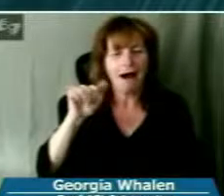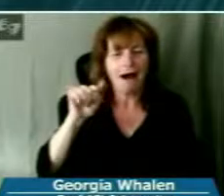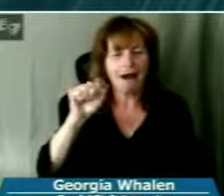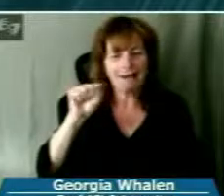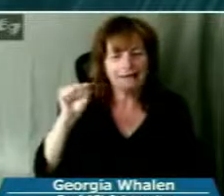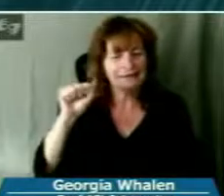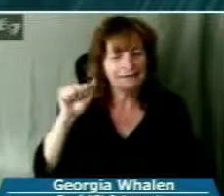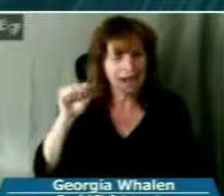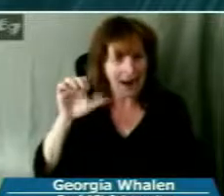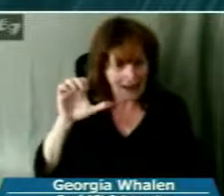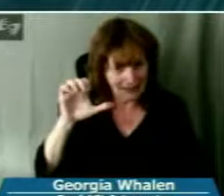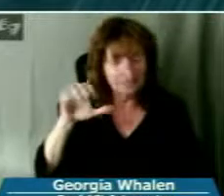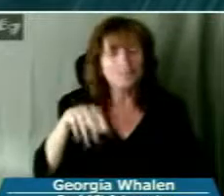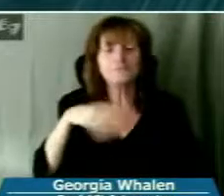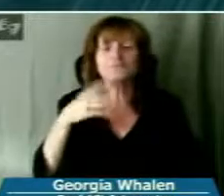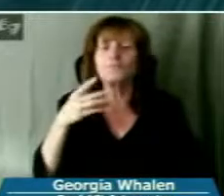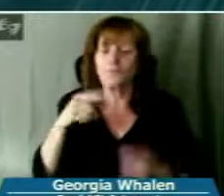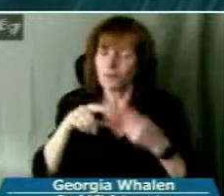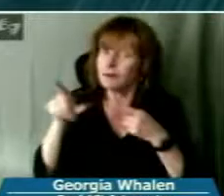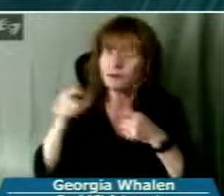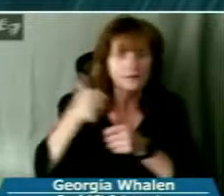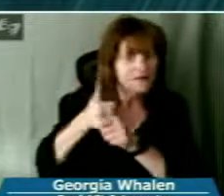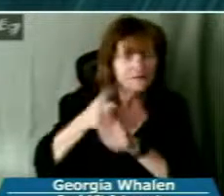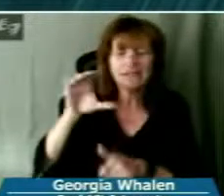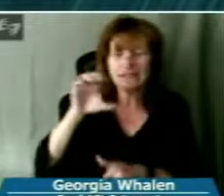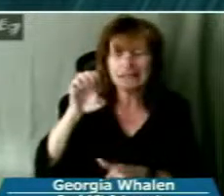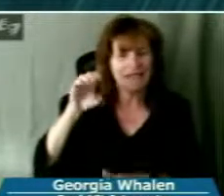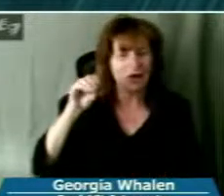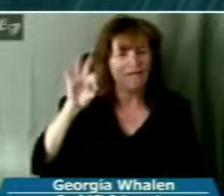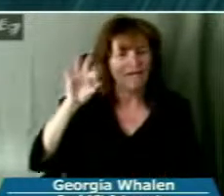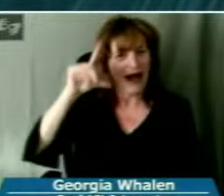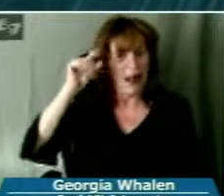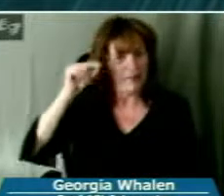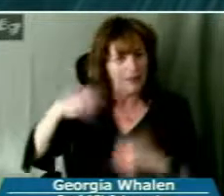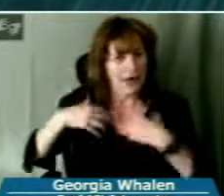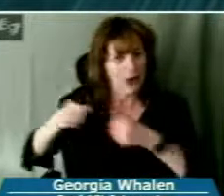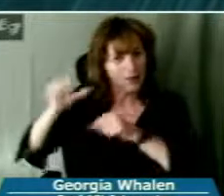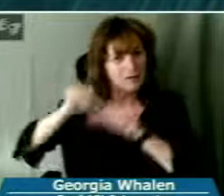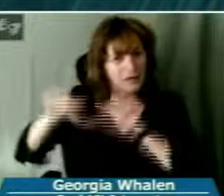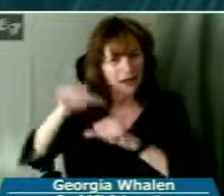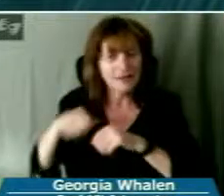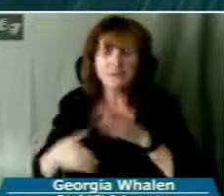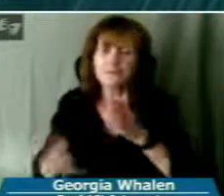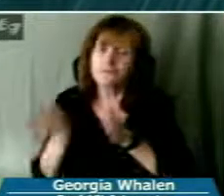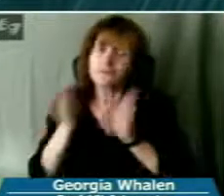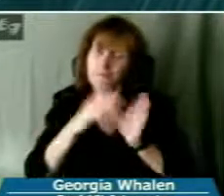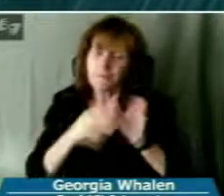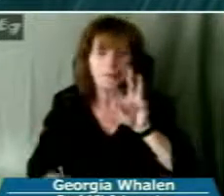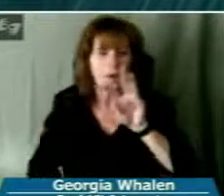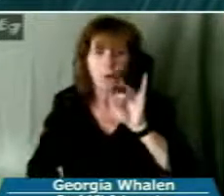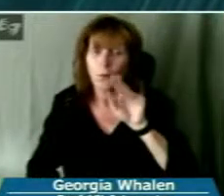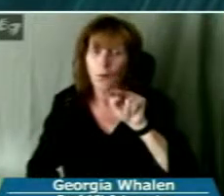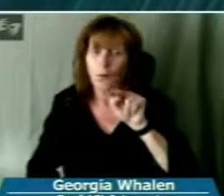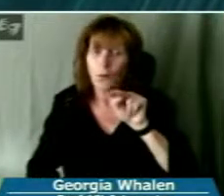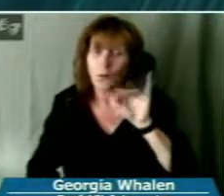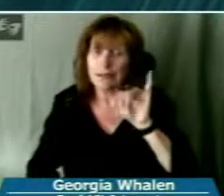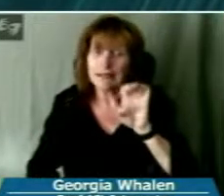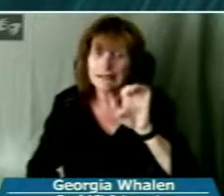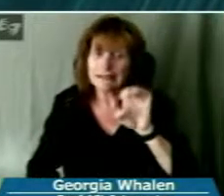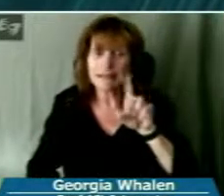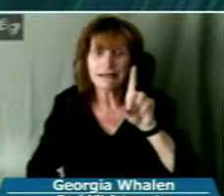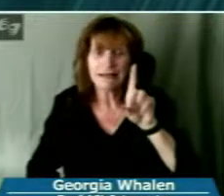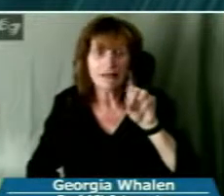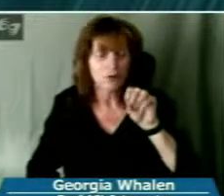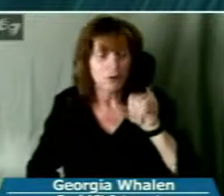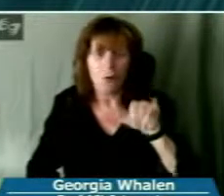Doyle, Executive Vice President of Clinical Operations and Chief Nursing Executive at St. Joseph's Healthcare Hamilton, who are